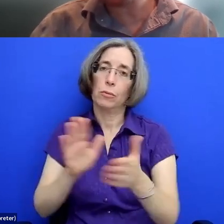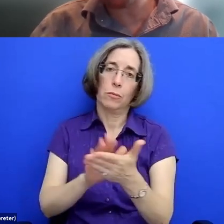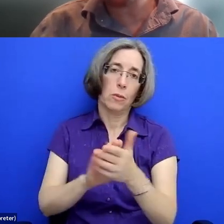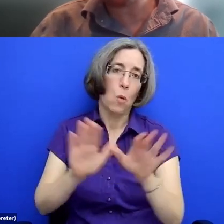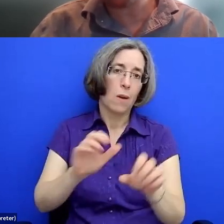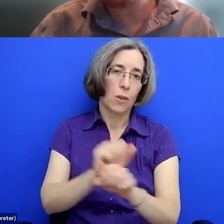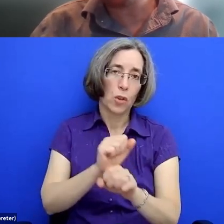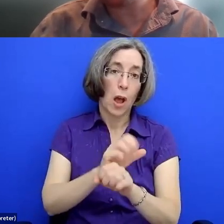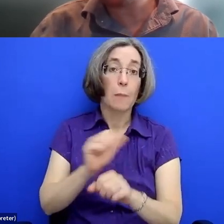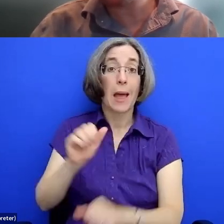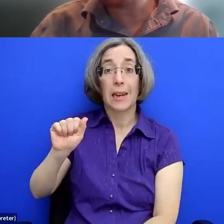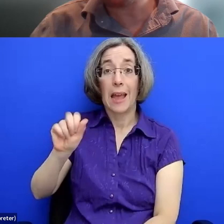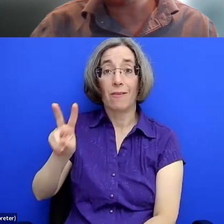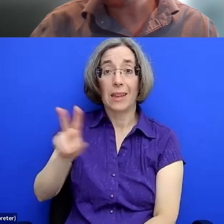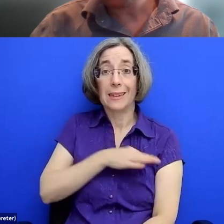AV staff